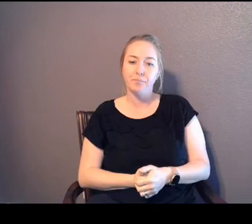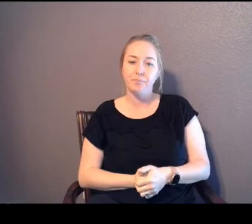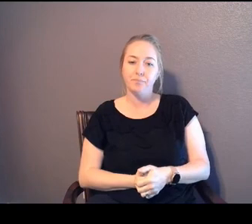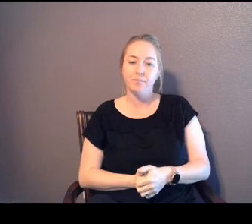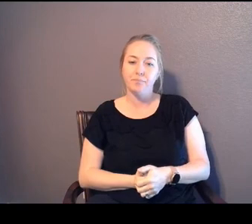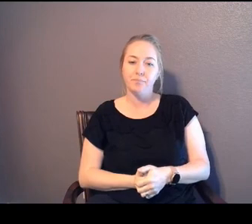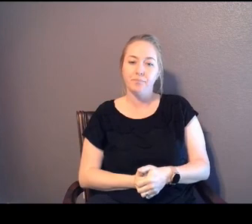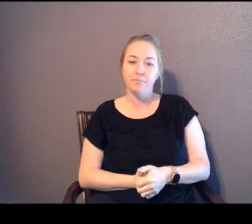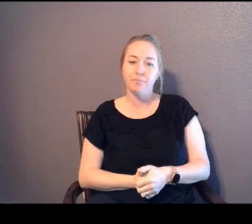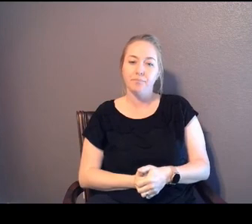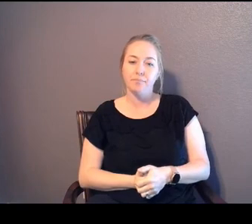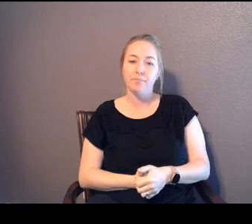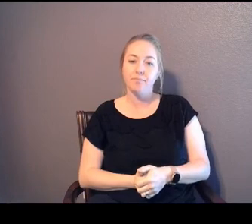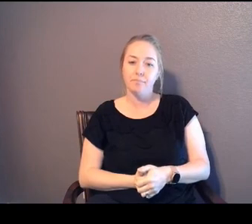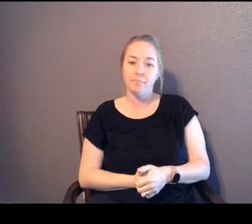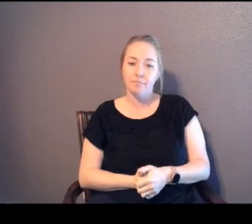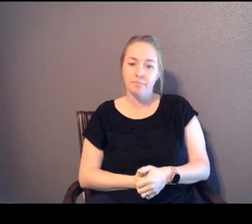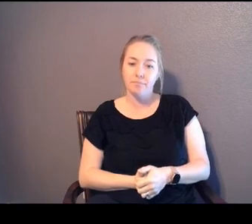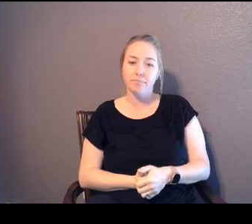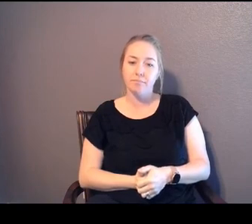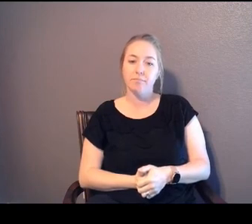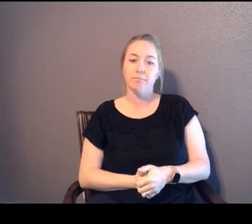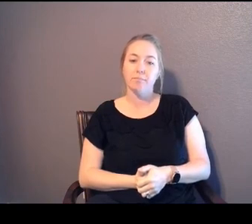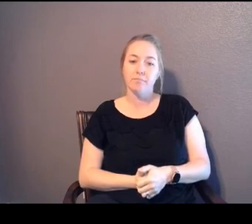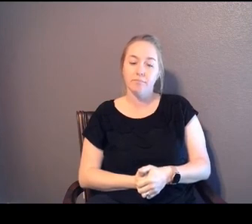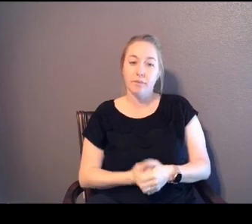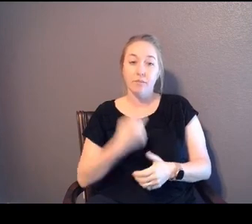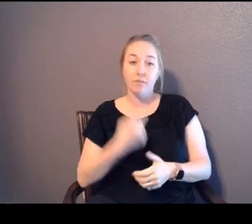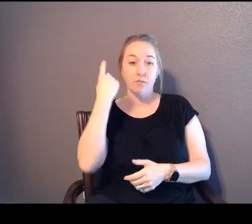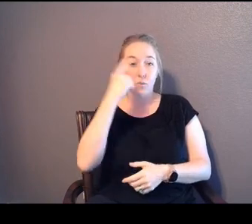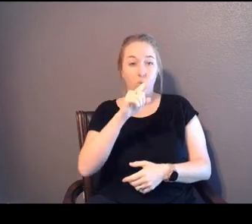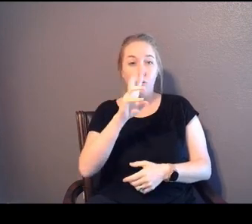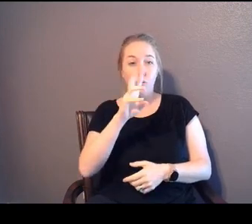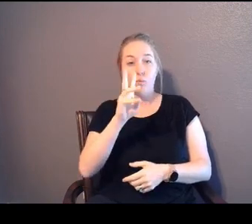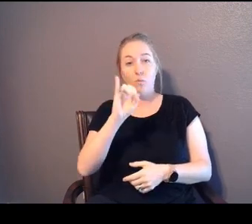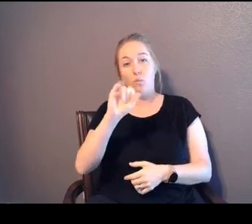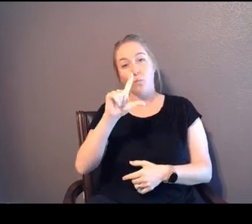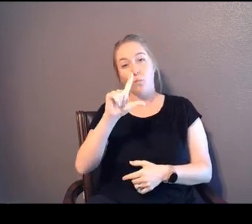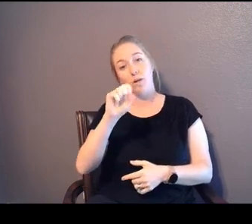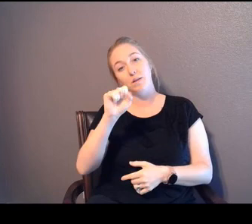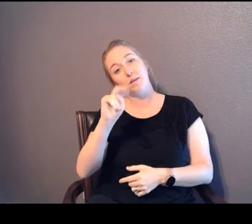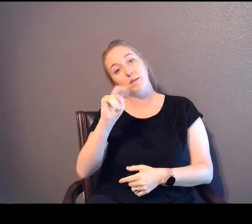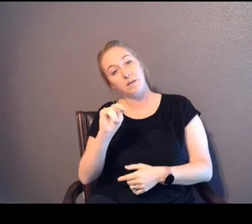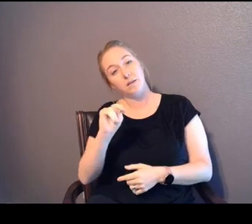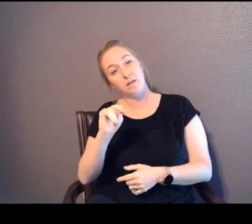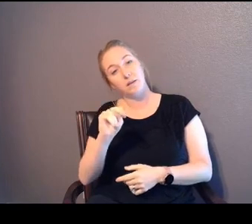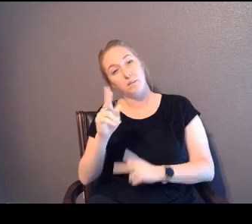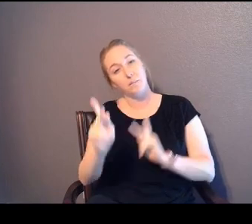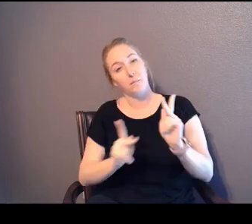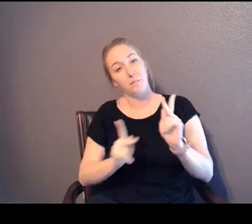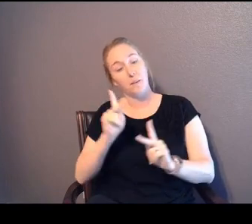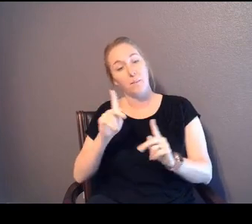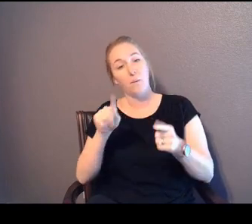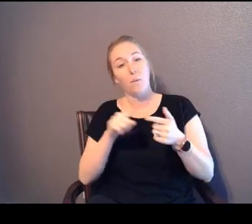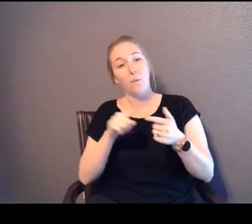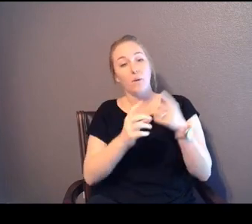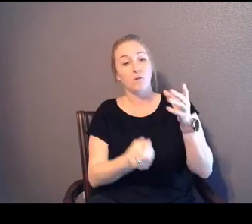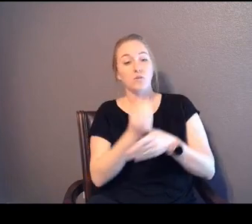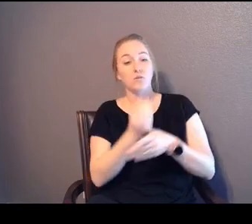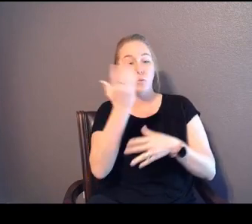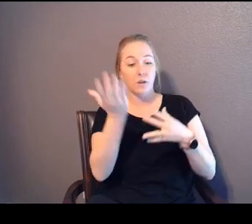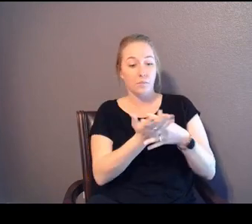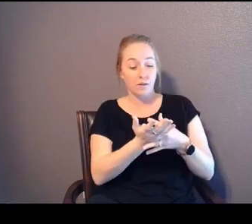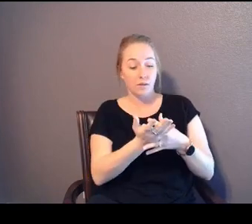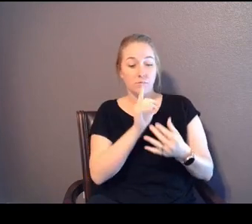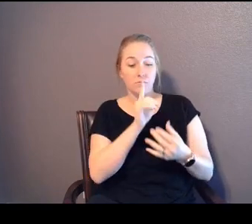For my Wilson folks, once spring break is officially over, we'll start setting up